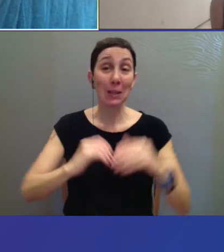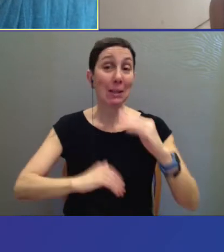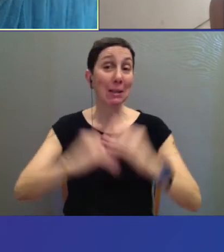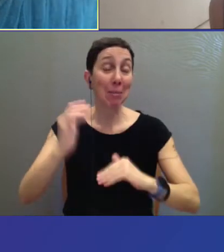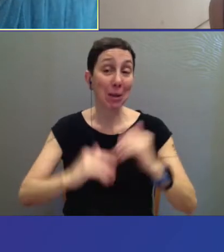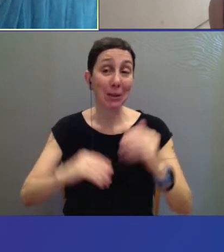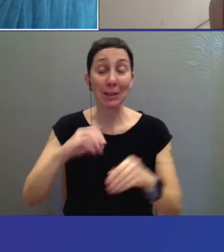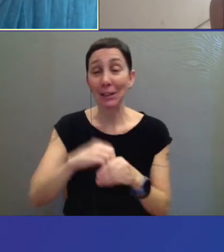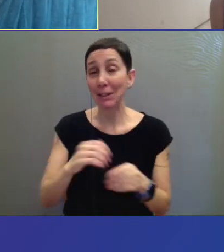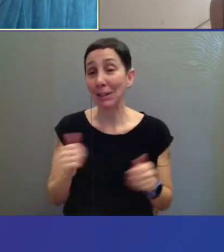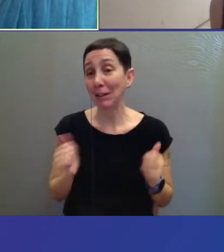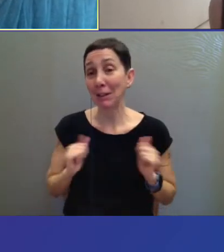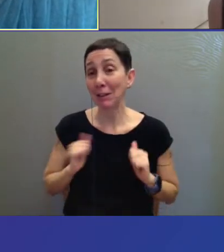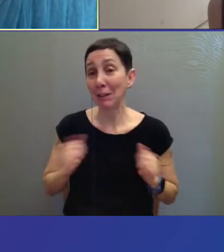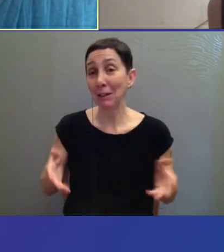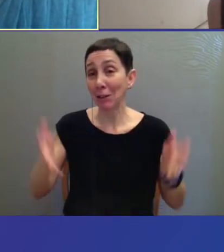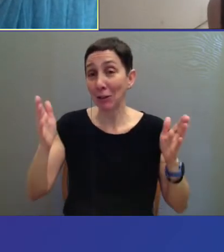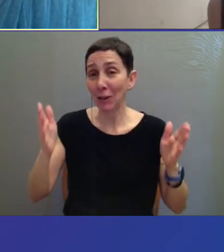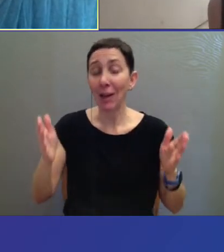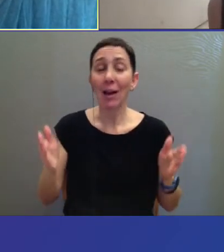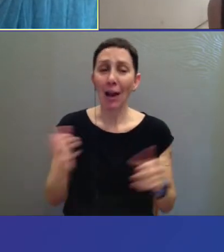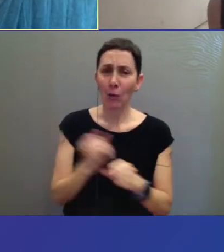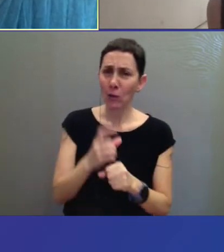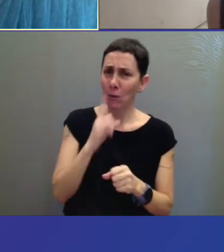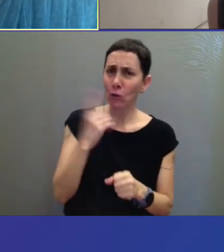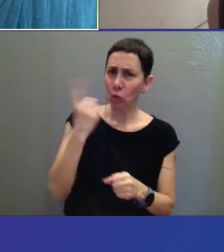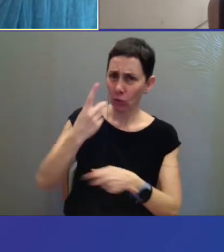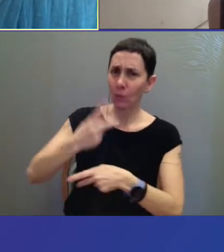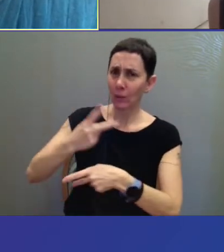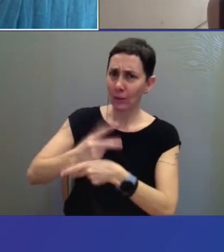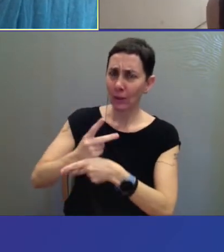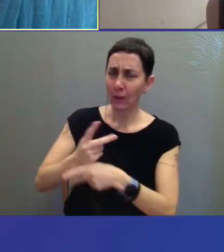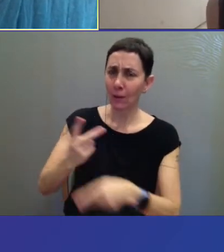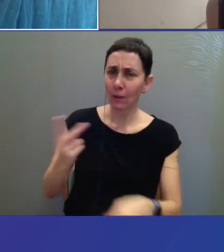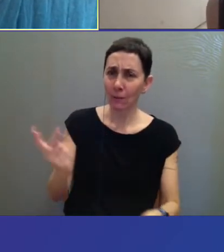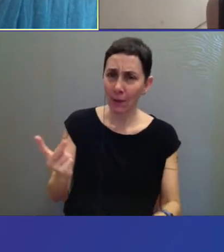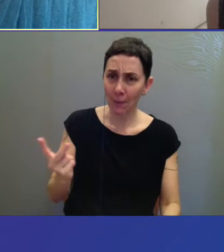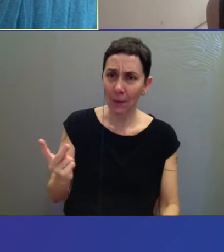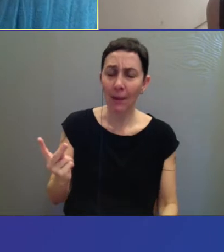whatever. You know, I would make sure that they were taken care of, but